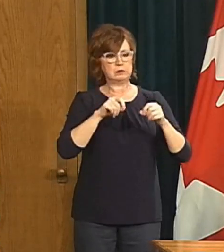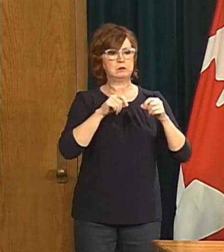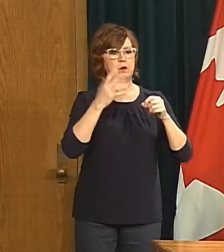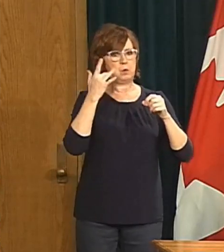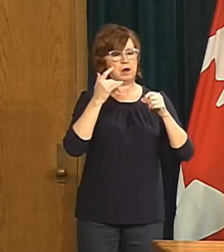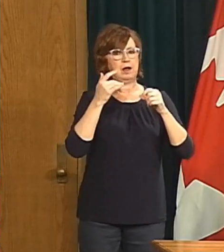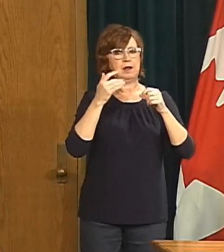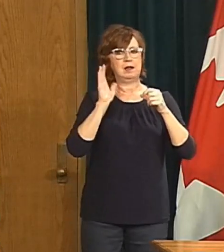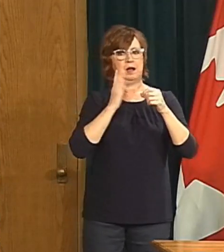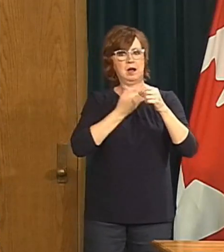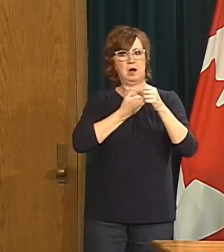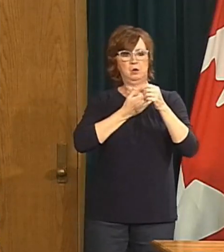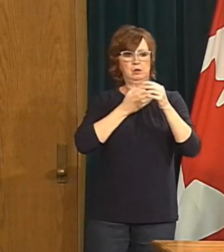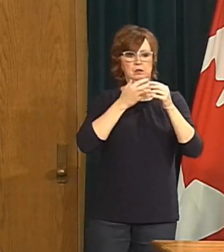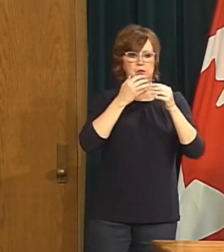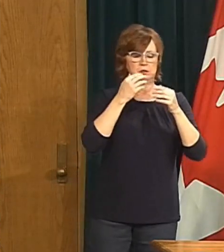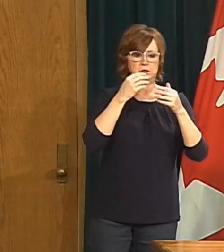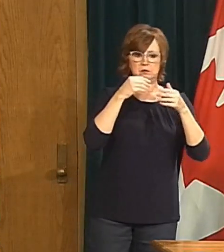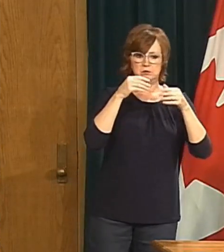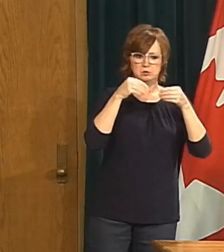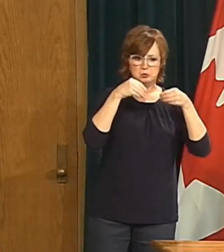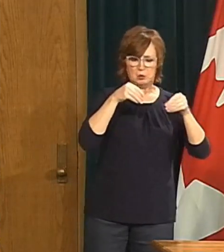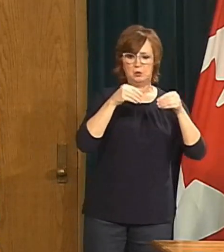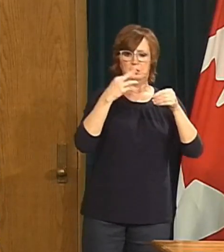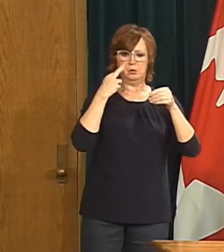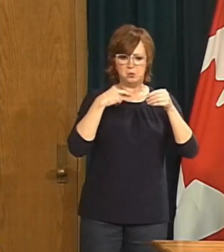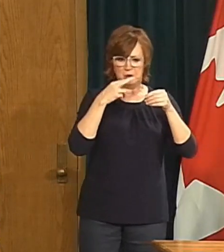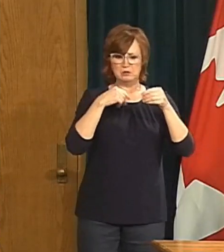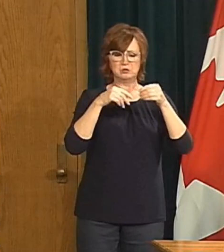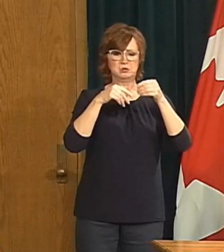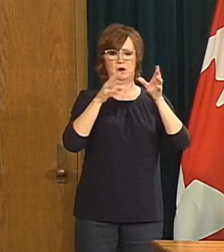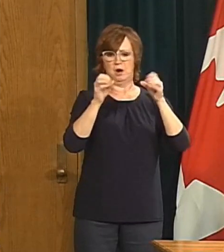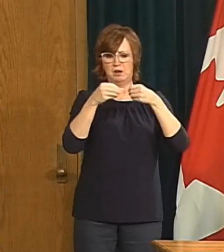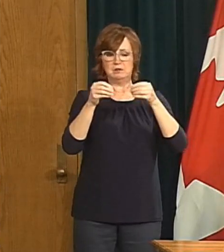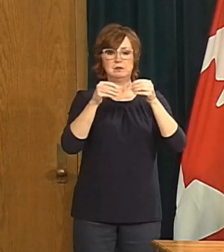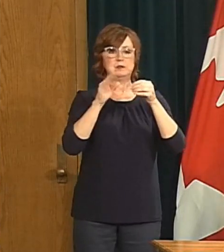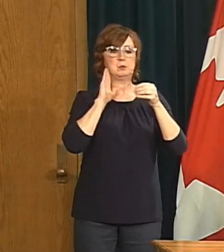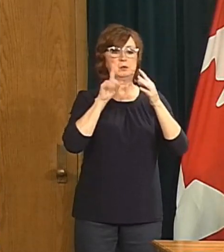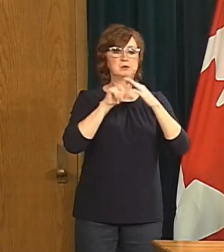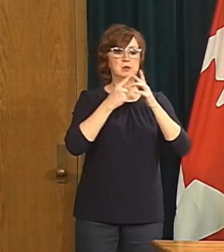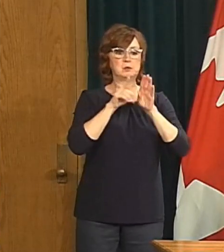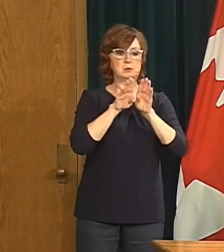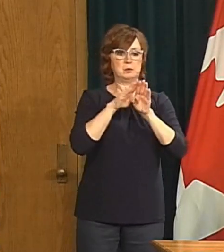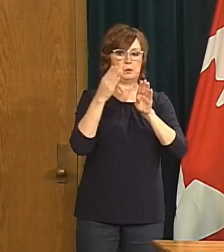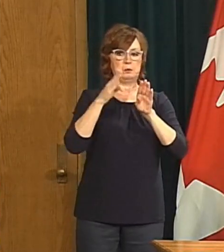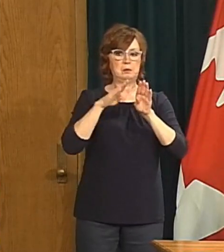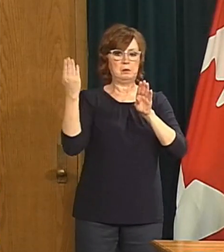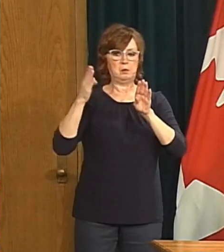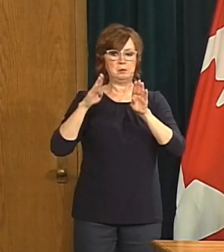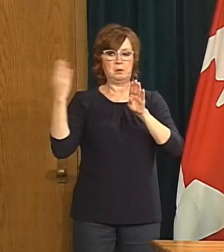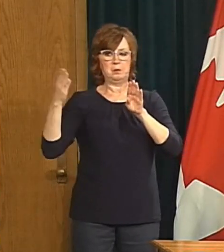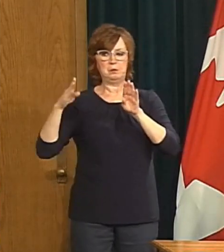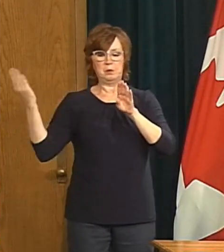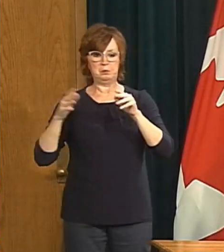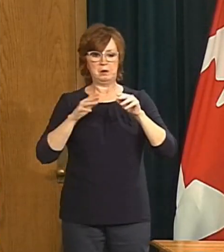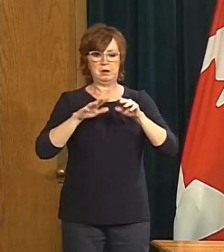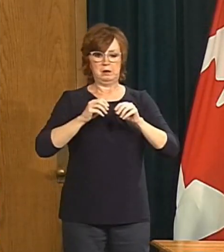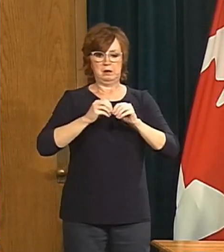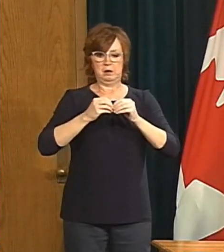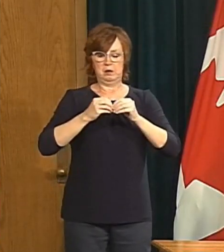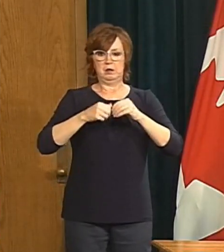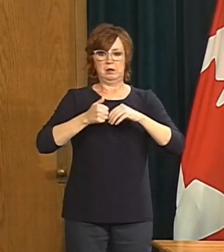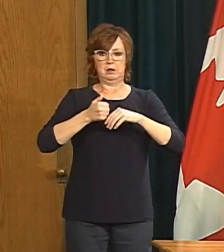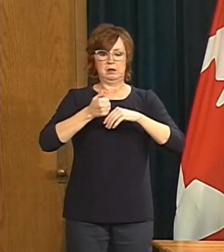is paramount and goes hand in hand with the contact tracing that we are going to do. And listen, it will be a